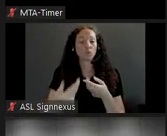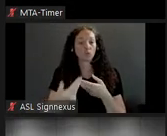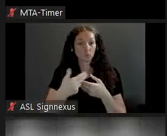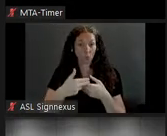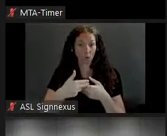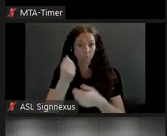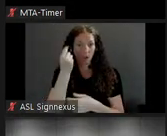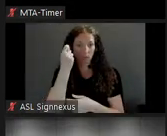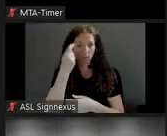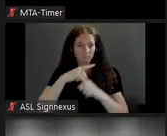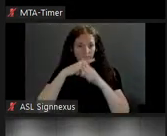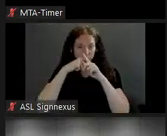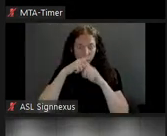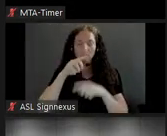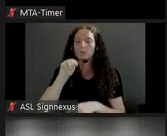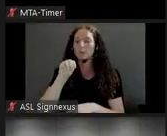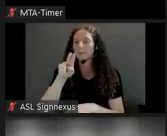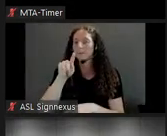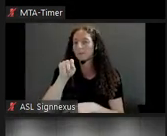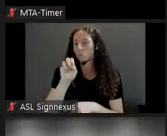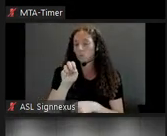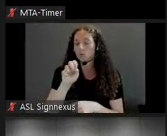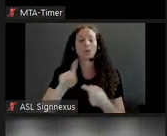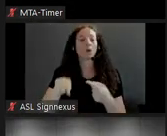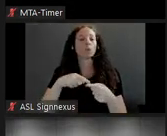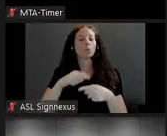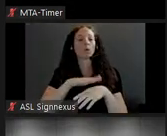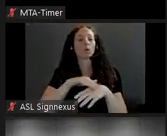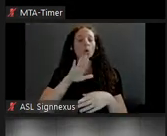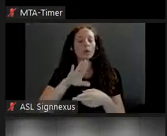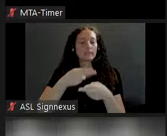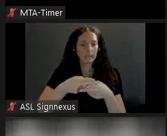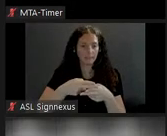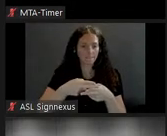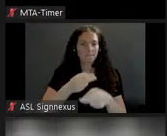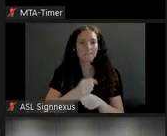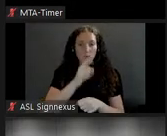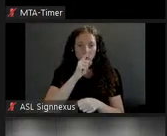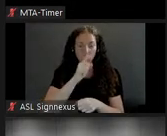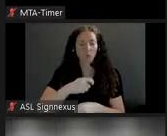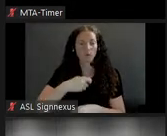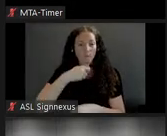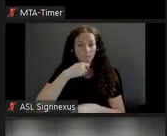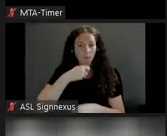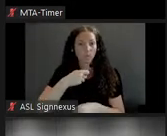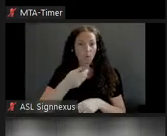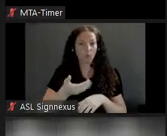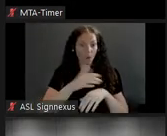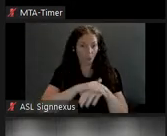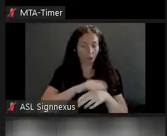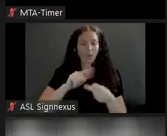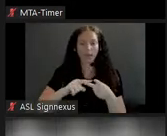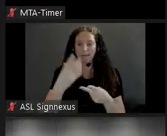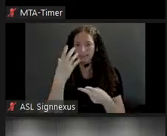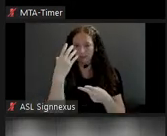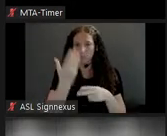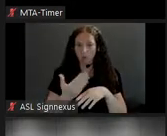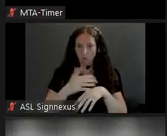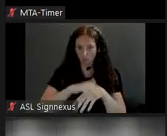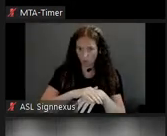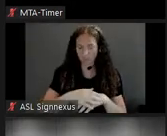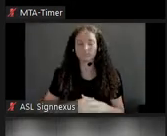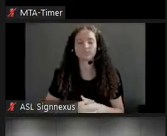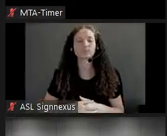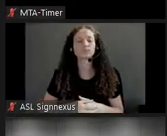muted. But when your name is called, please make sure that your microphone is on and your camera is on. Second thing,